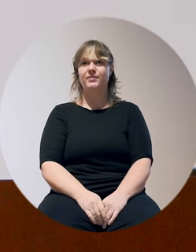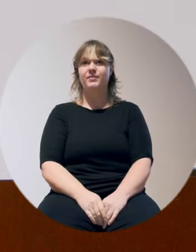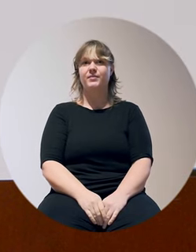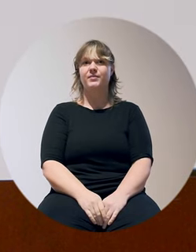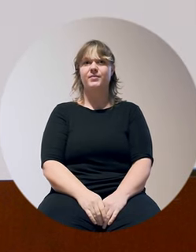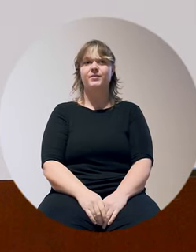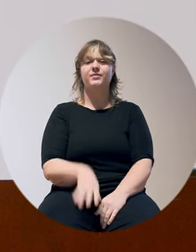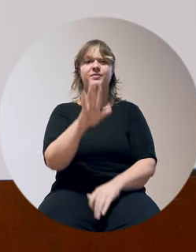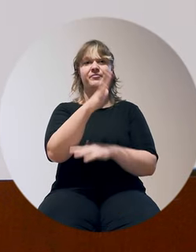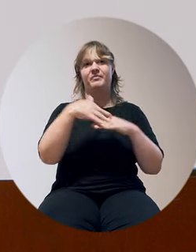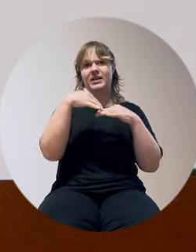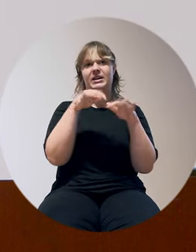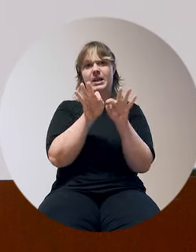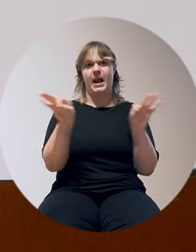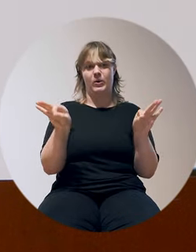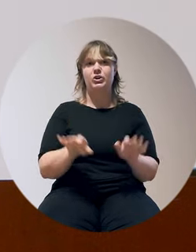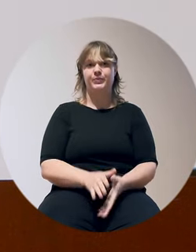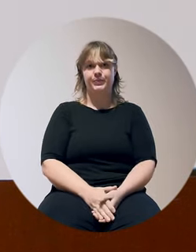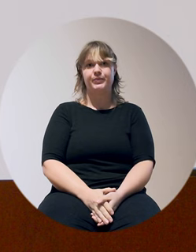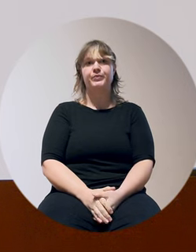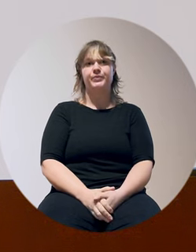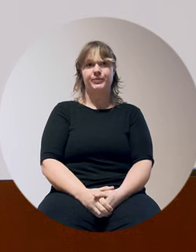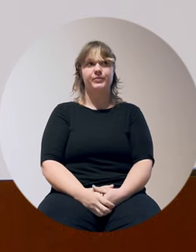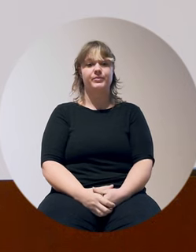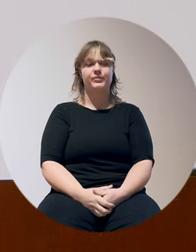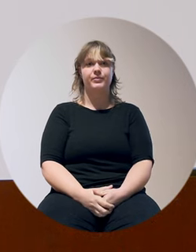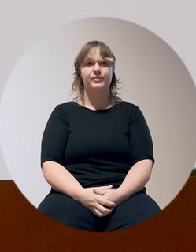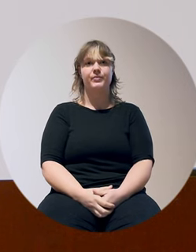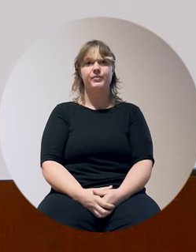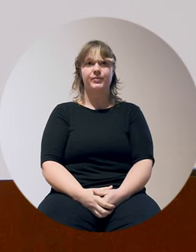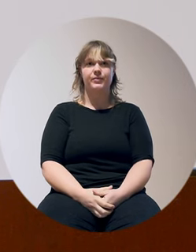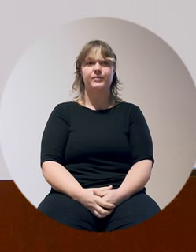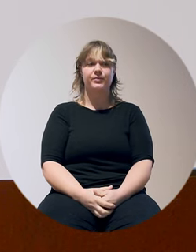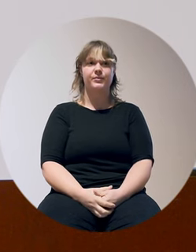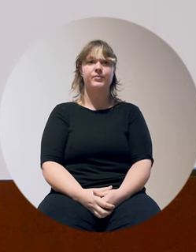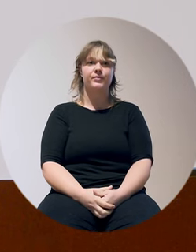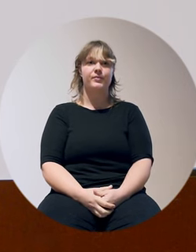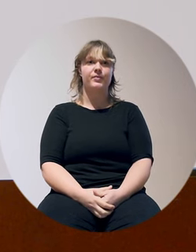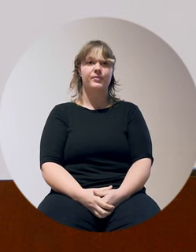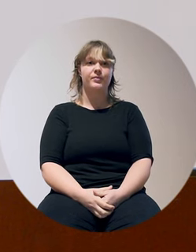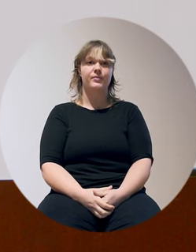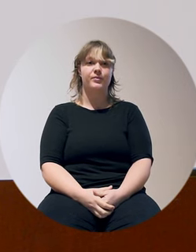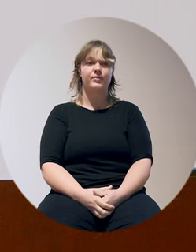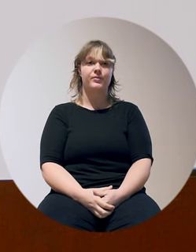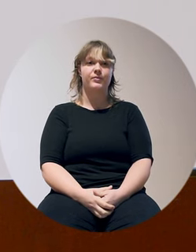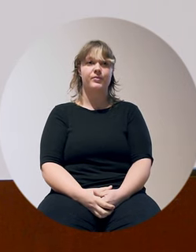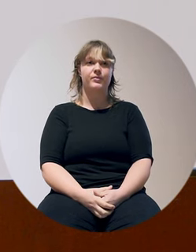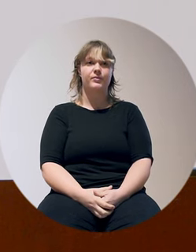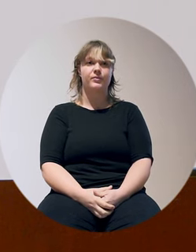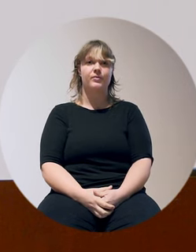Yehyatsin yuhat duasak, hluknahadi hatsati, kagwantan yadi ayahat